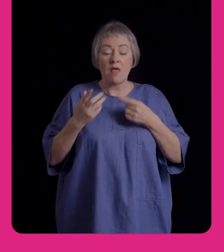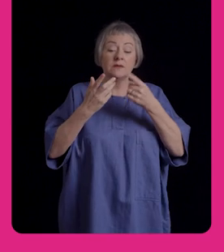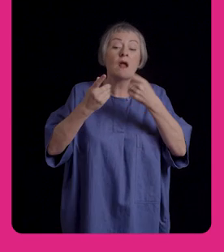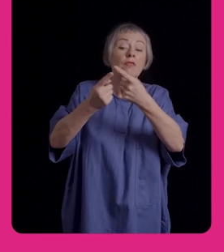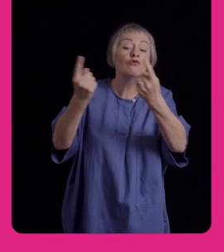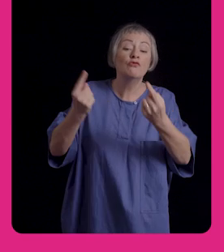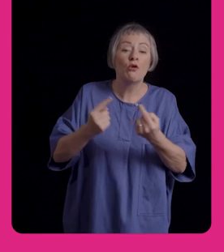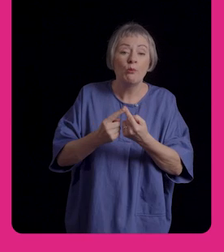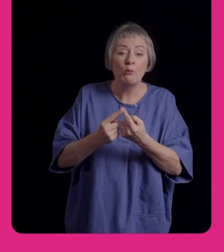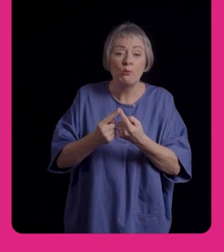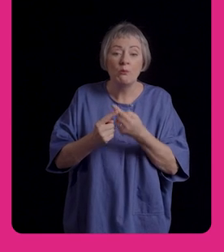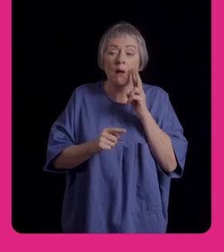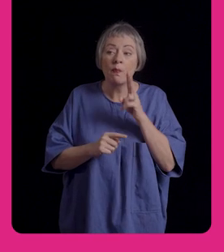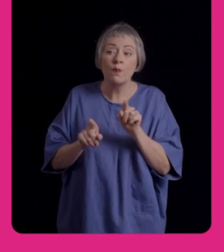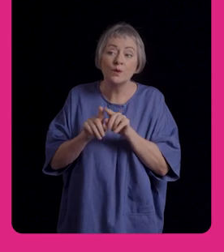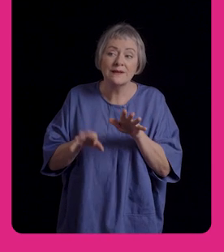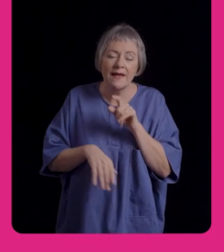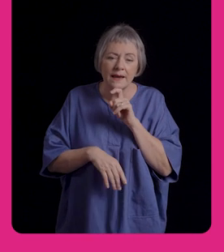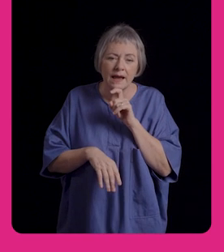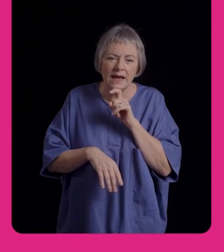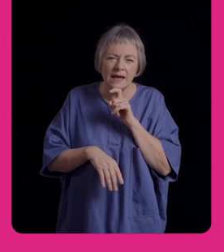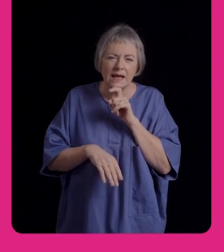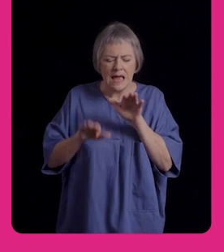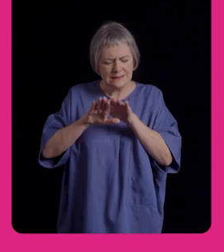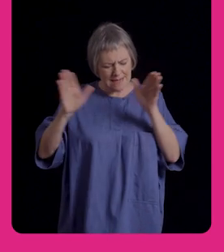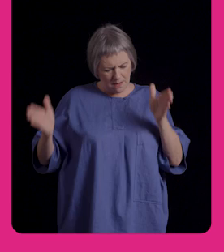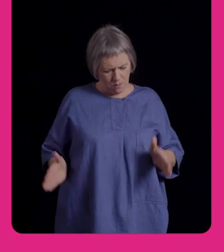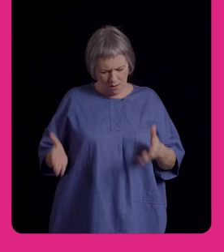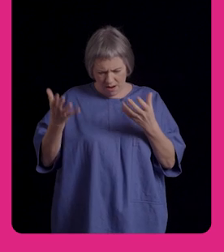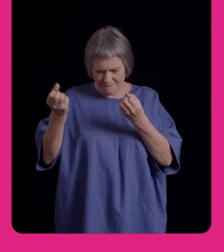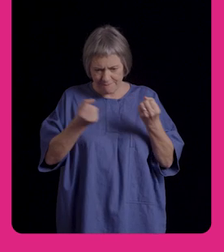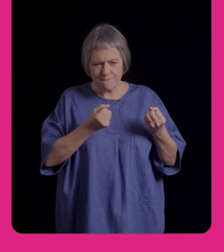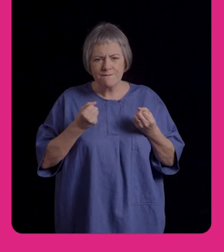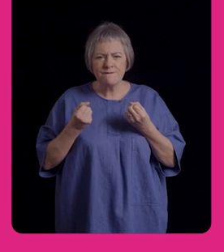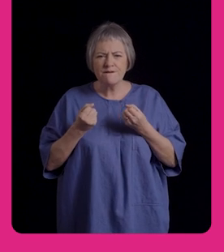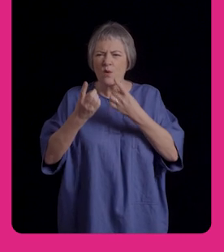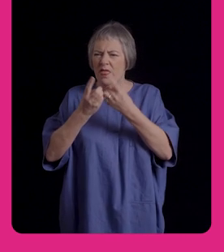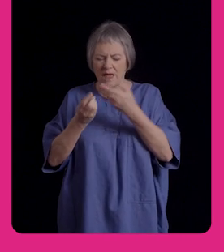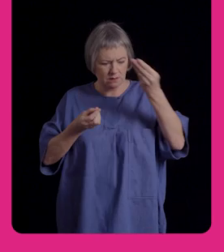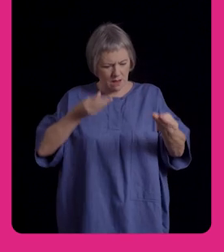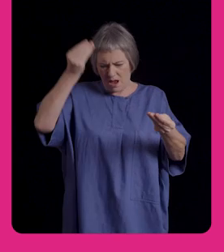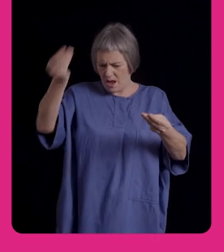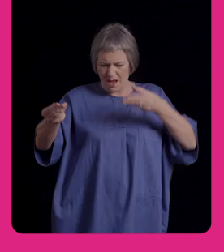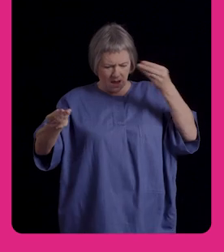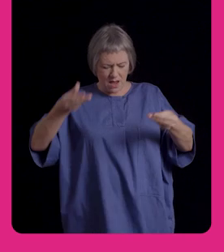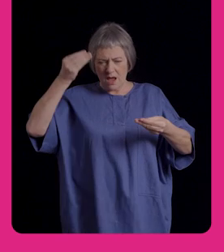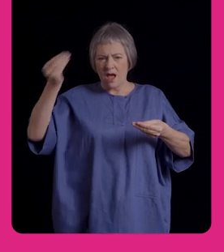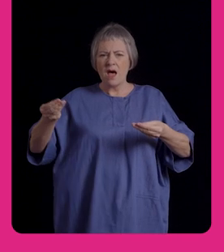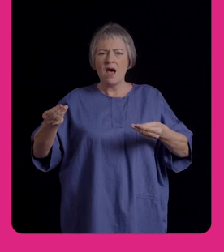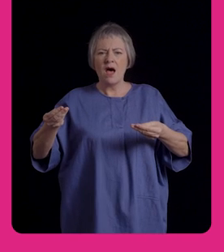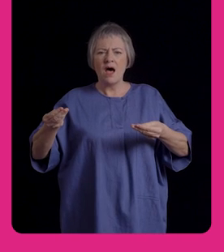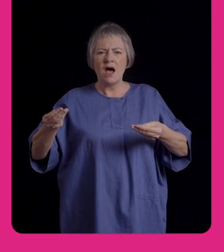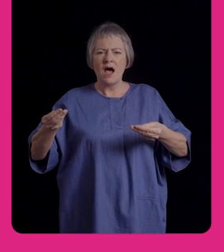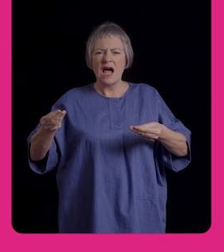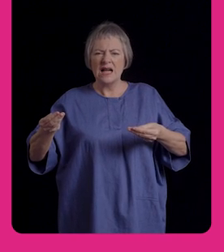another one that looks like it is, it's got like a table with things laid out on it. There's